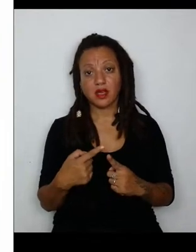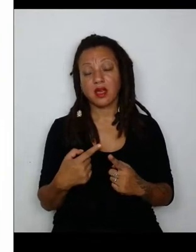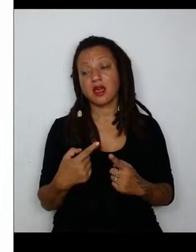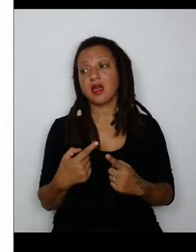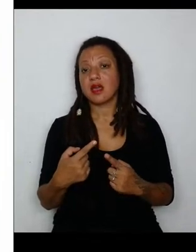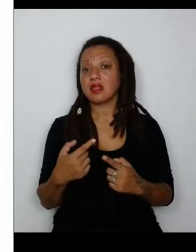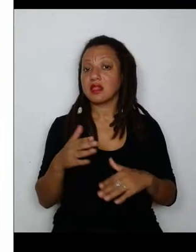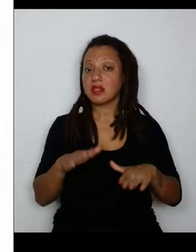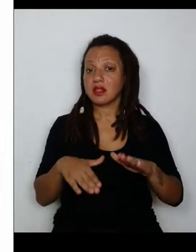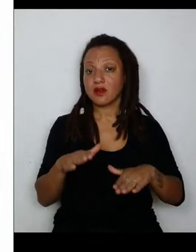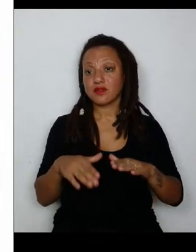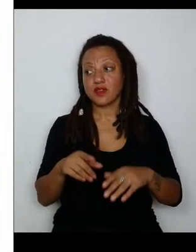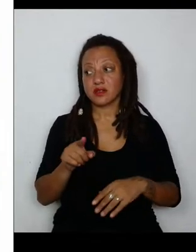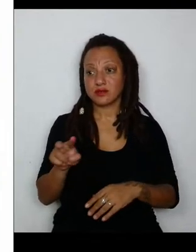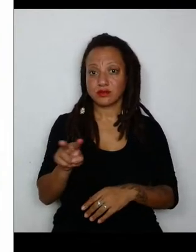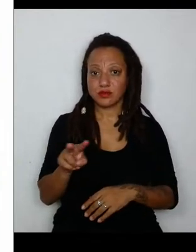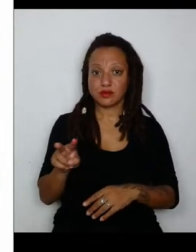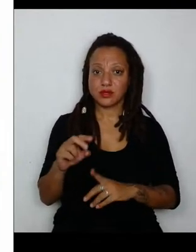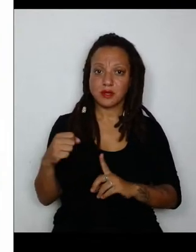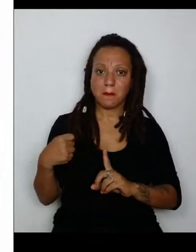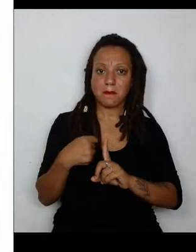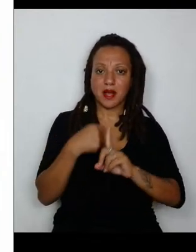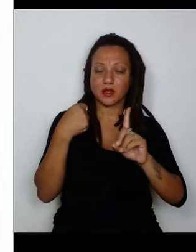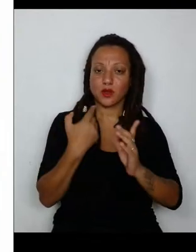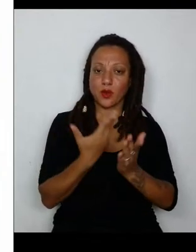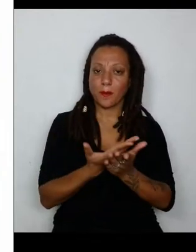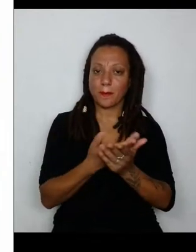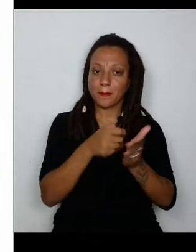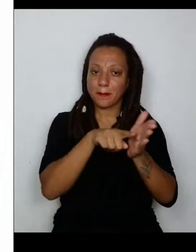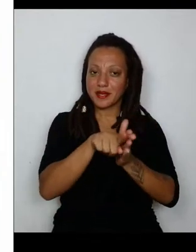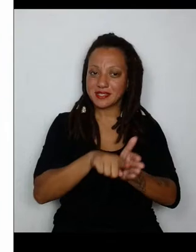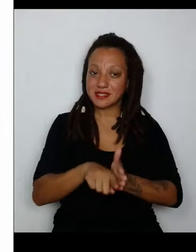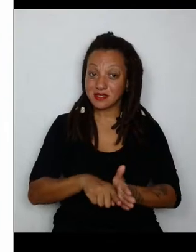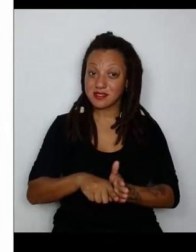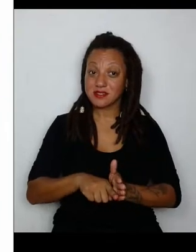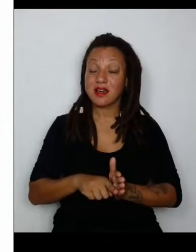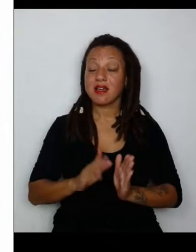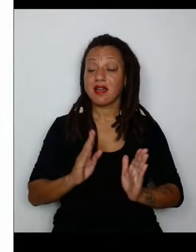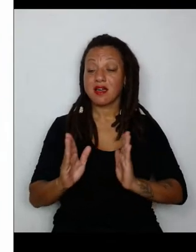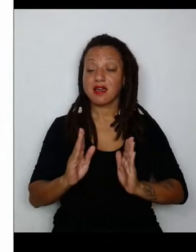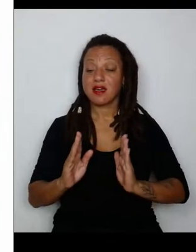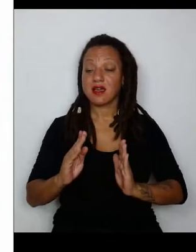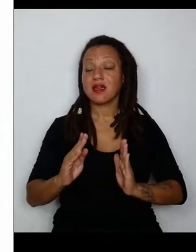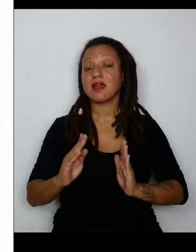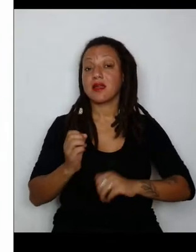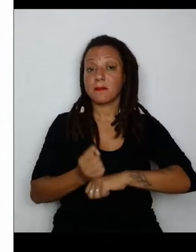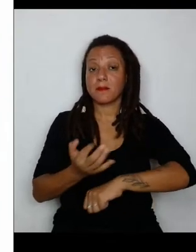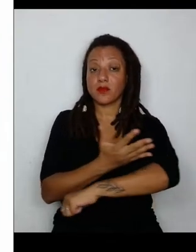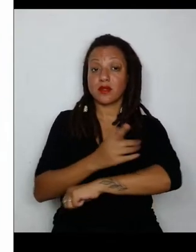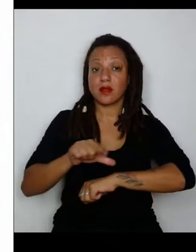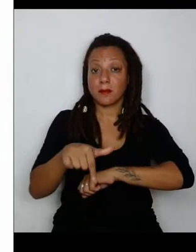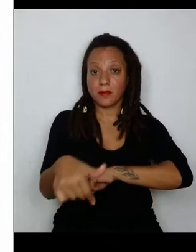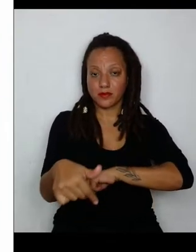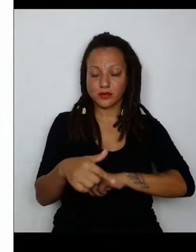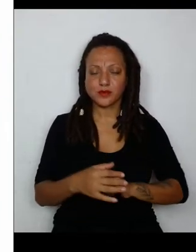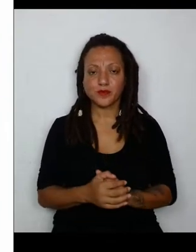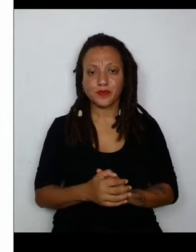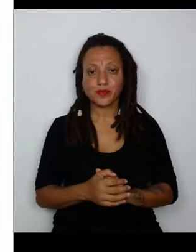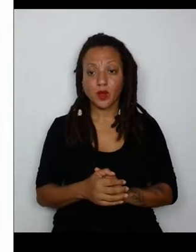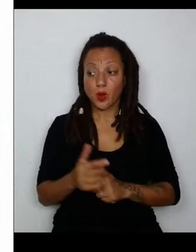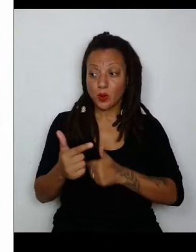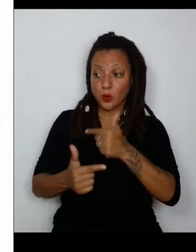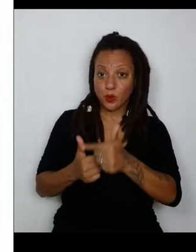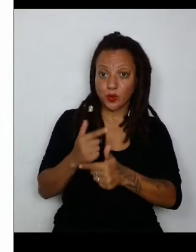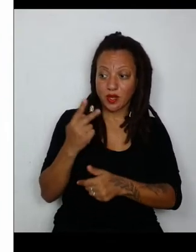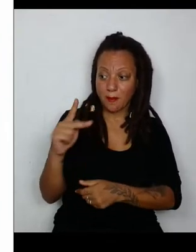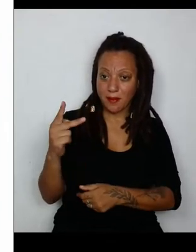post-modern era and i can say that it has deeply affected my own i'd like to begin now by sharing my